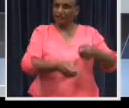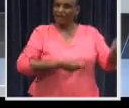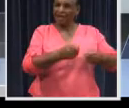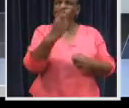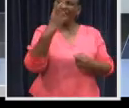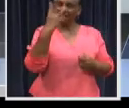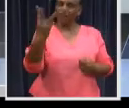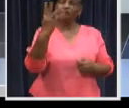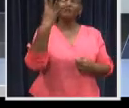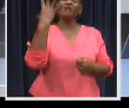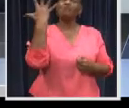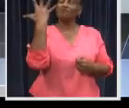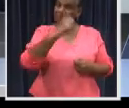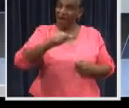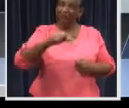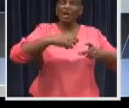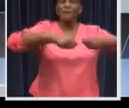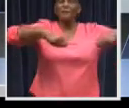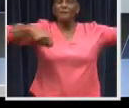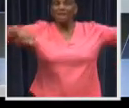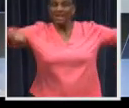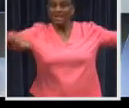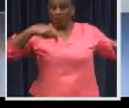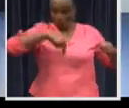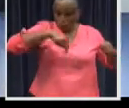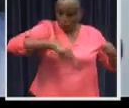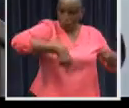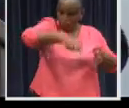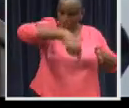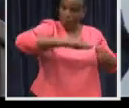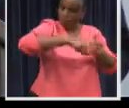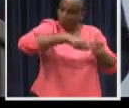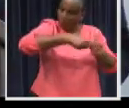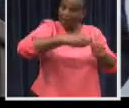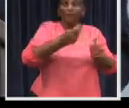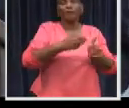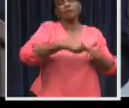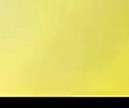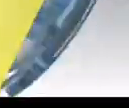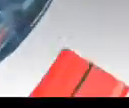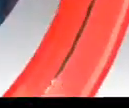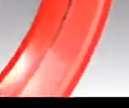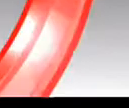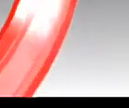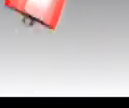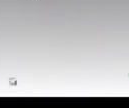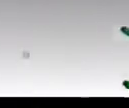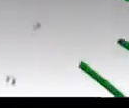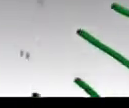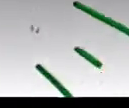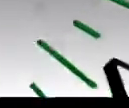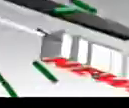than 350 million SRD to finance current projects.